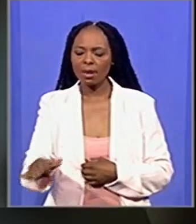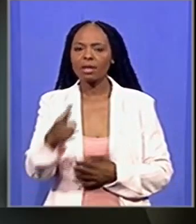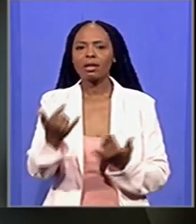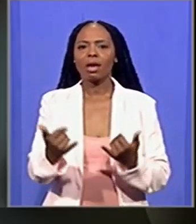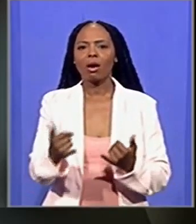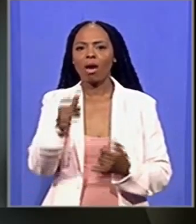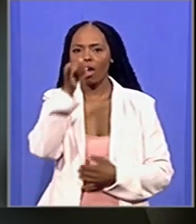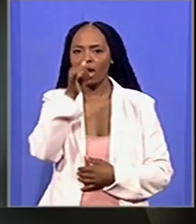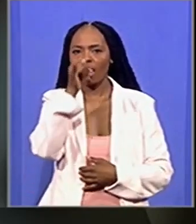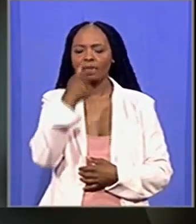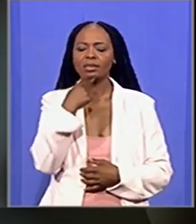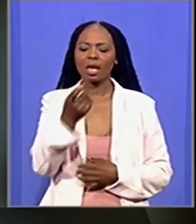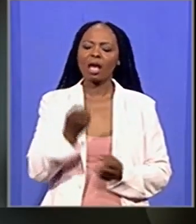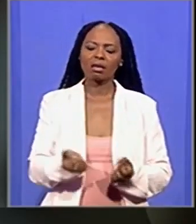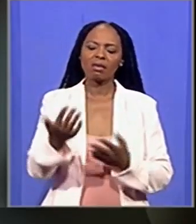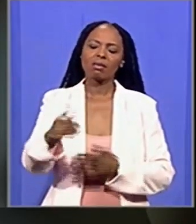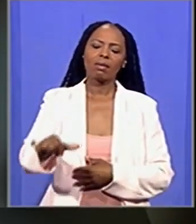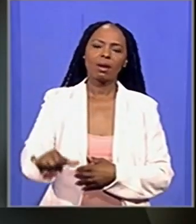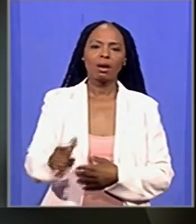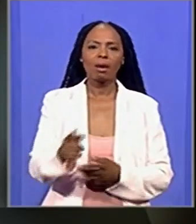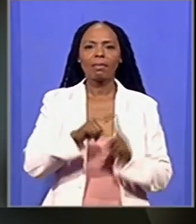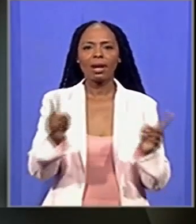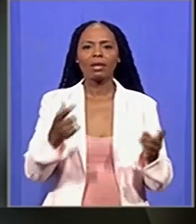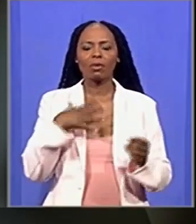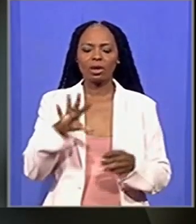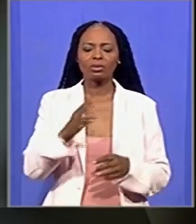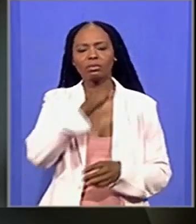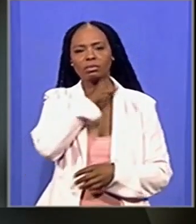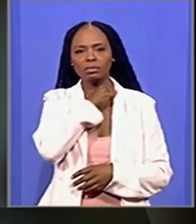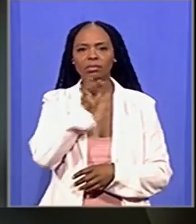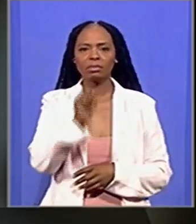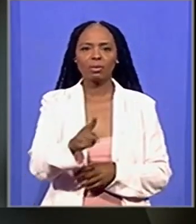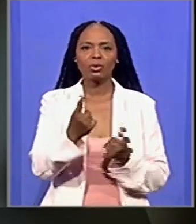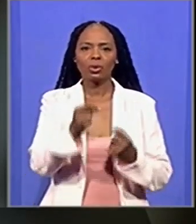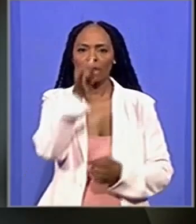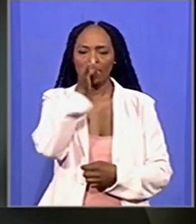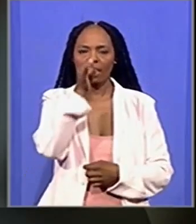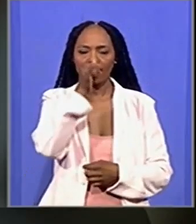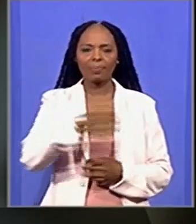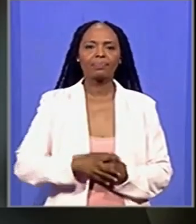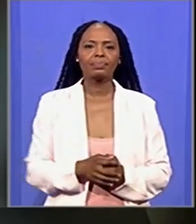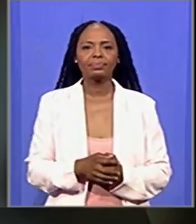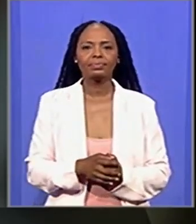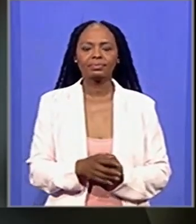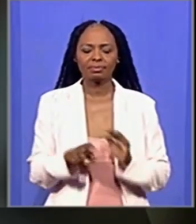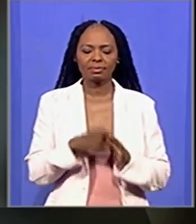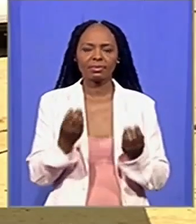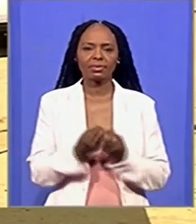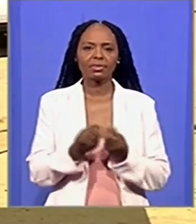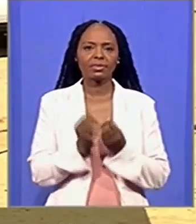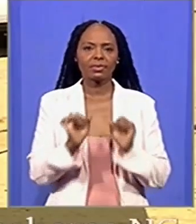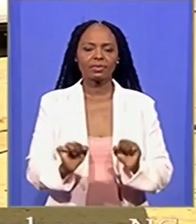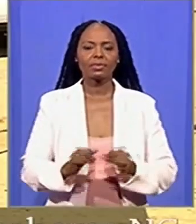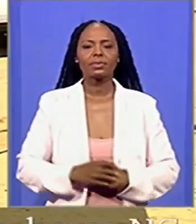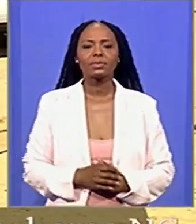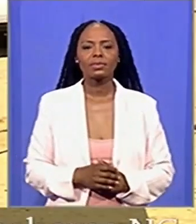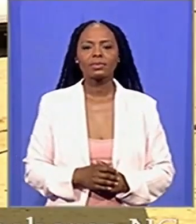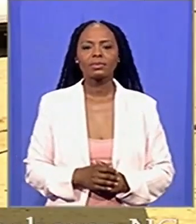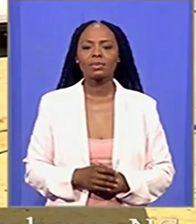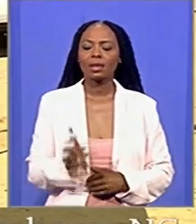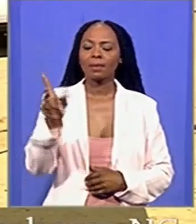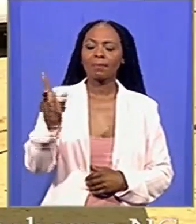to offer the lift with the sole intention of committing a crime by robbing passengers of their belongings. Motho